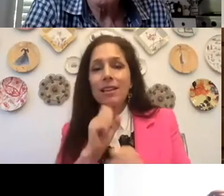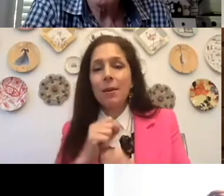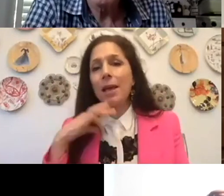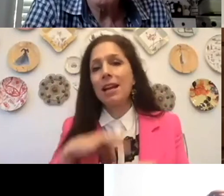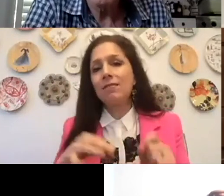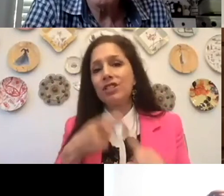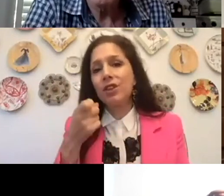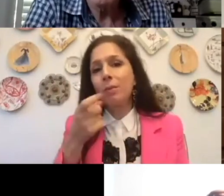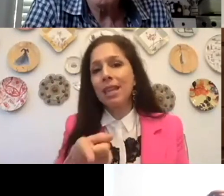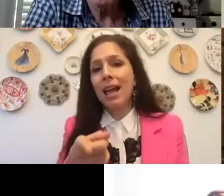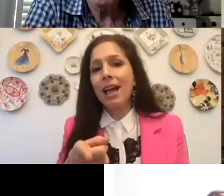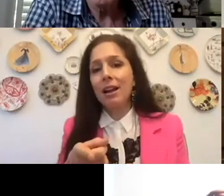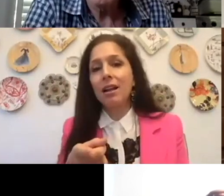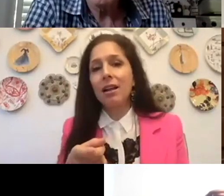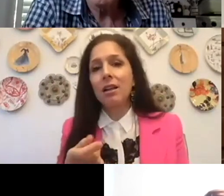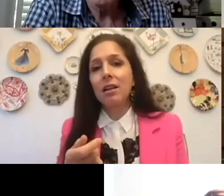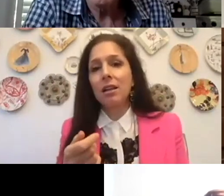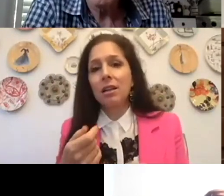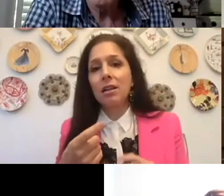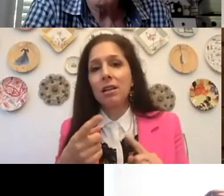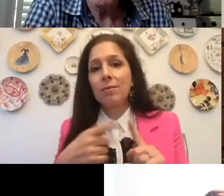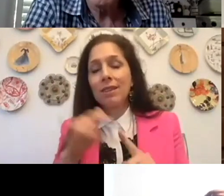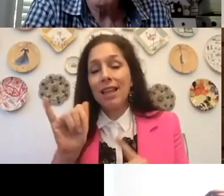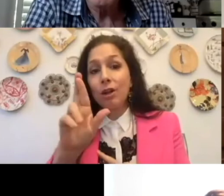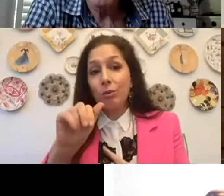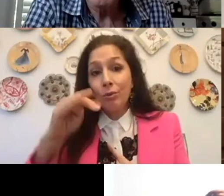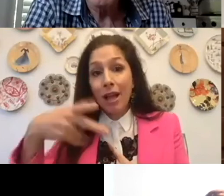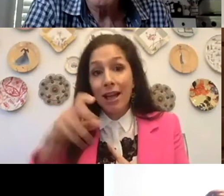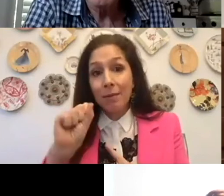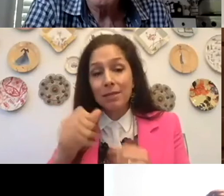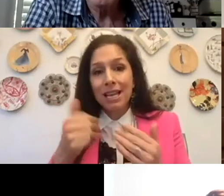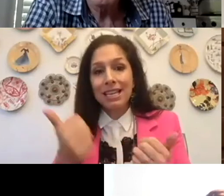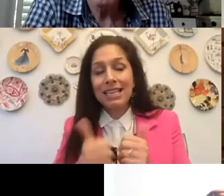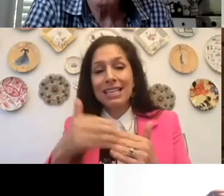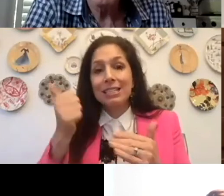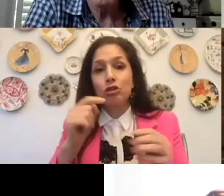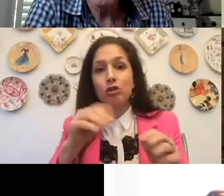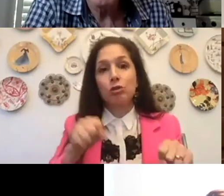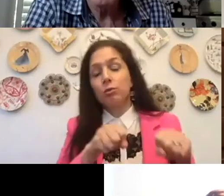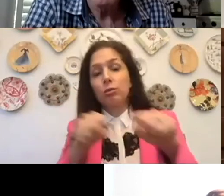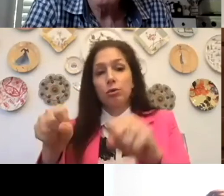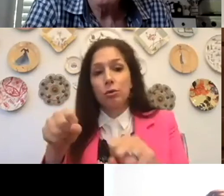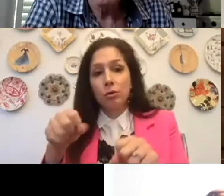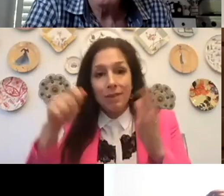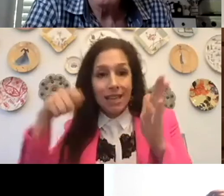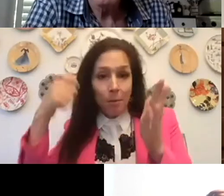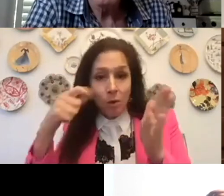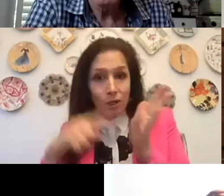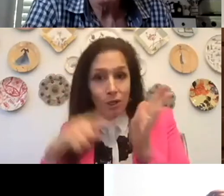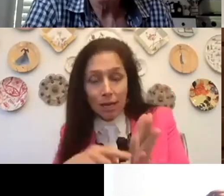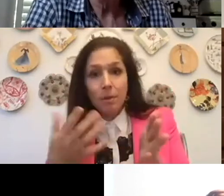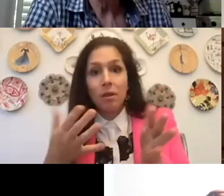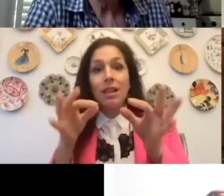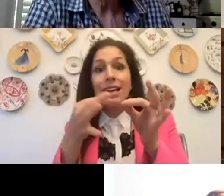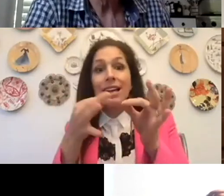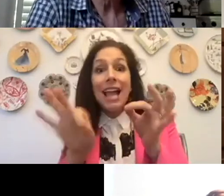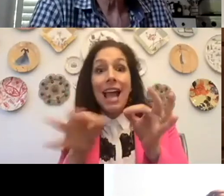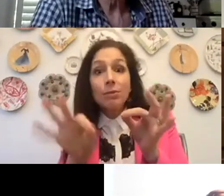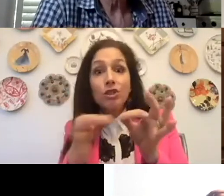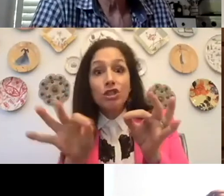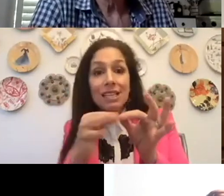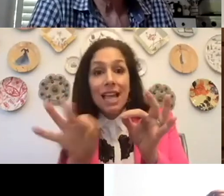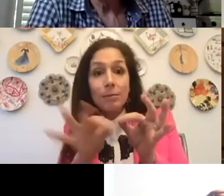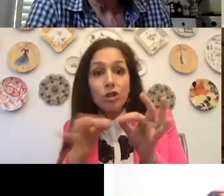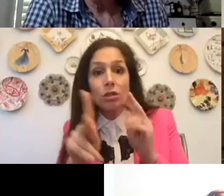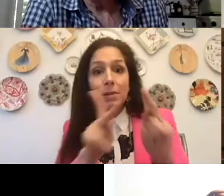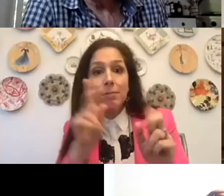that accommodation. Everybody benefits from them. Like from the ramps make it easier to bring the camera, for example,